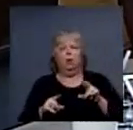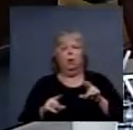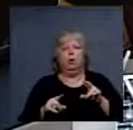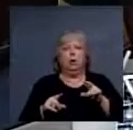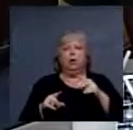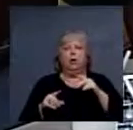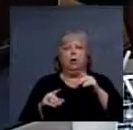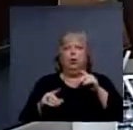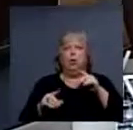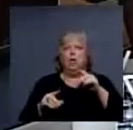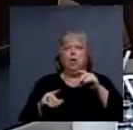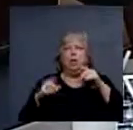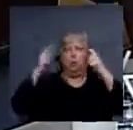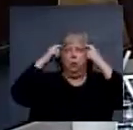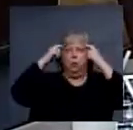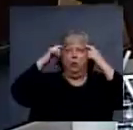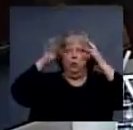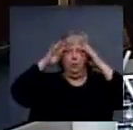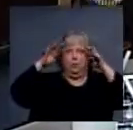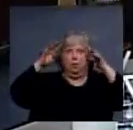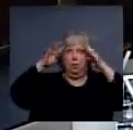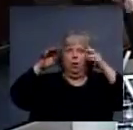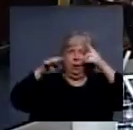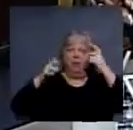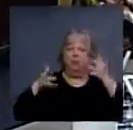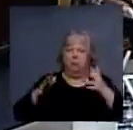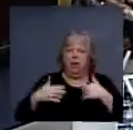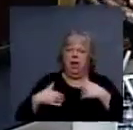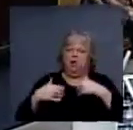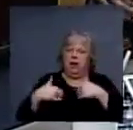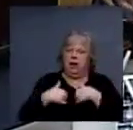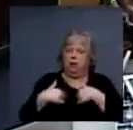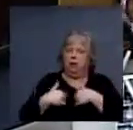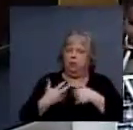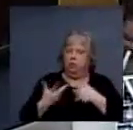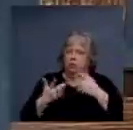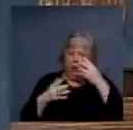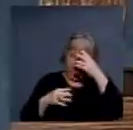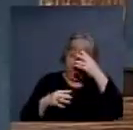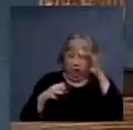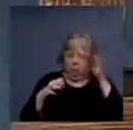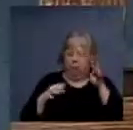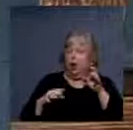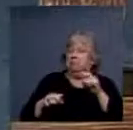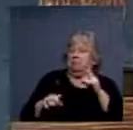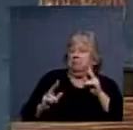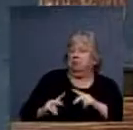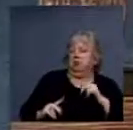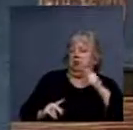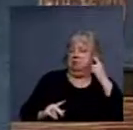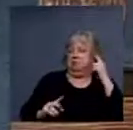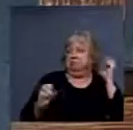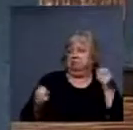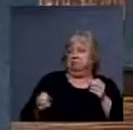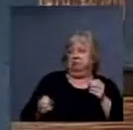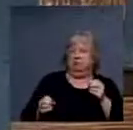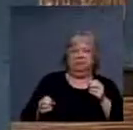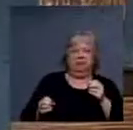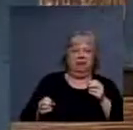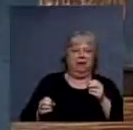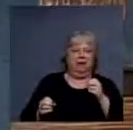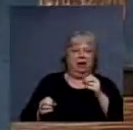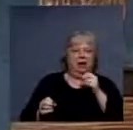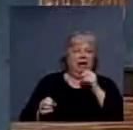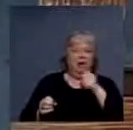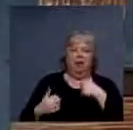doesn't register with you because you have animals inside? I personally do not hear it. Okay. I mean, I don't have a